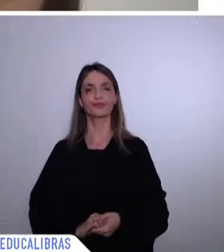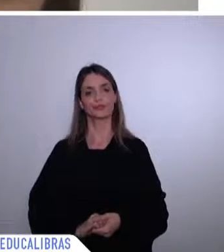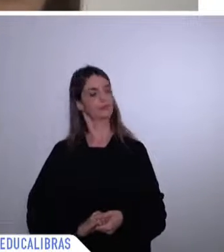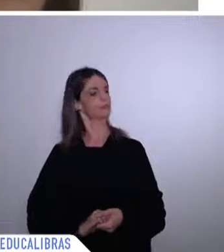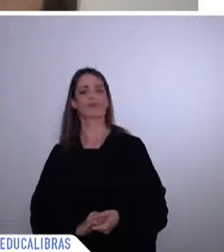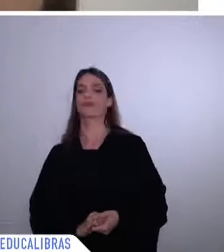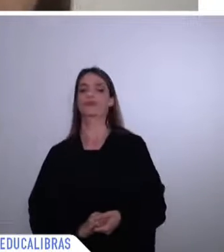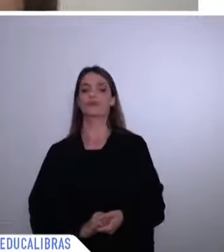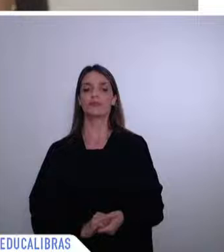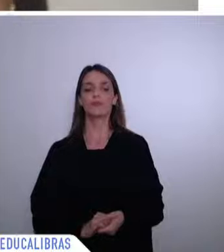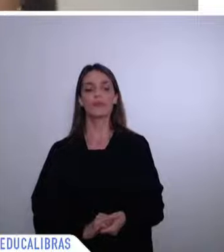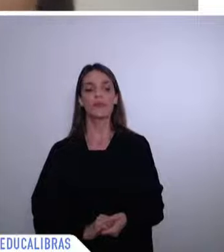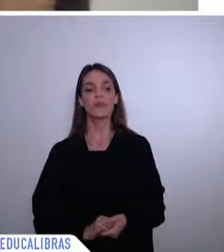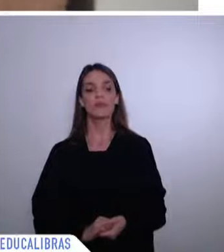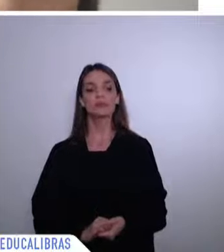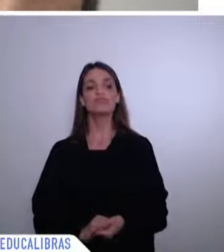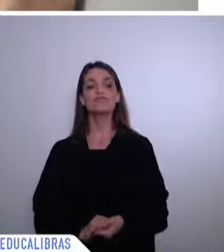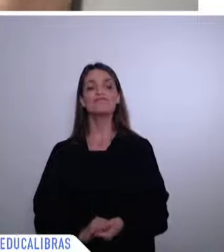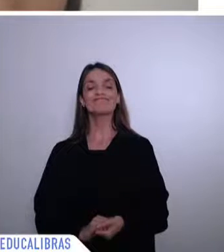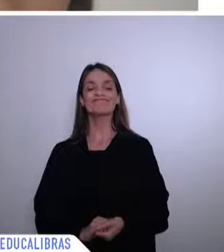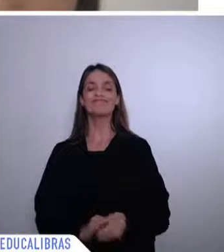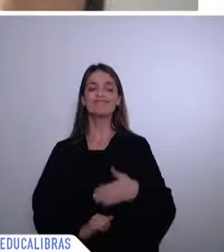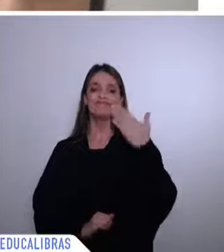rights they have and they are entitled to.